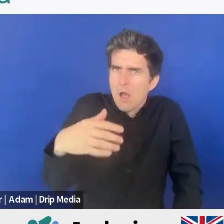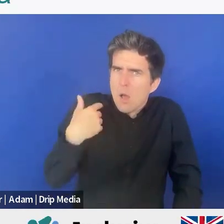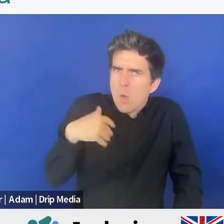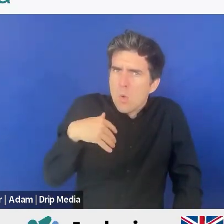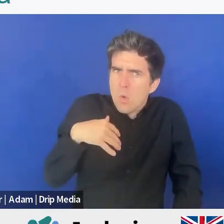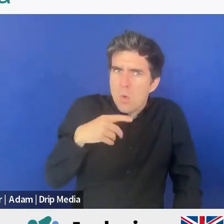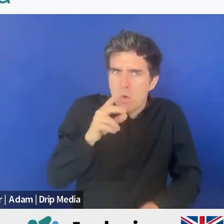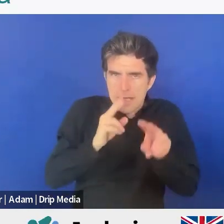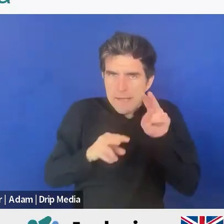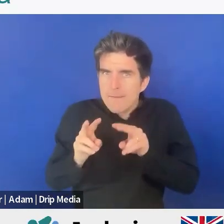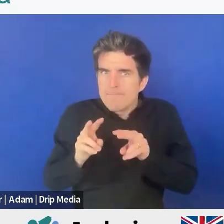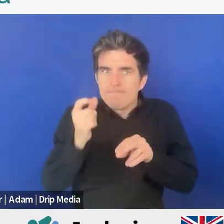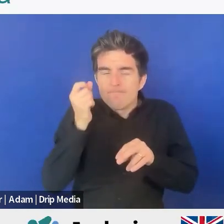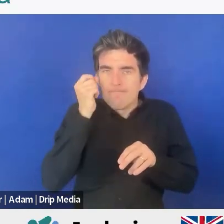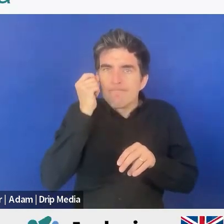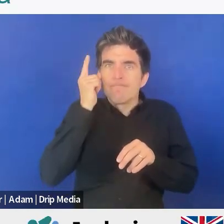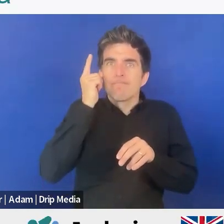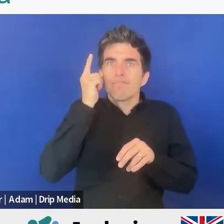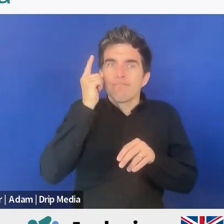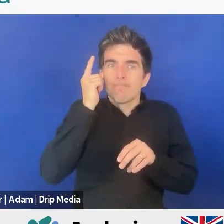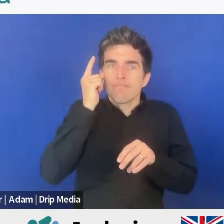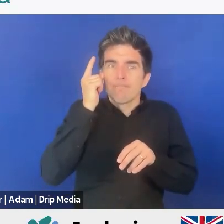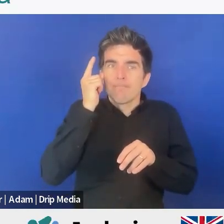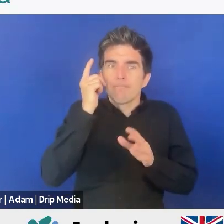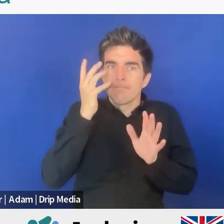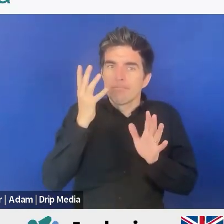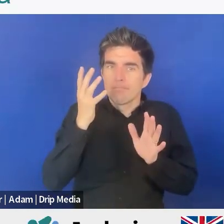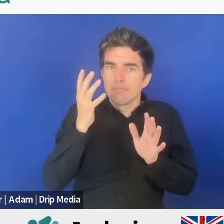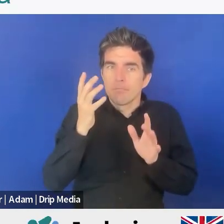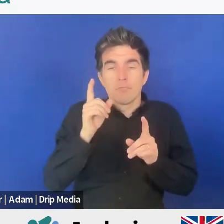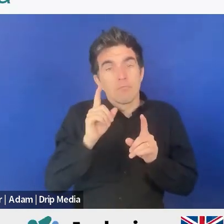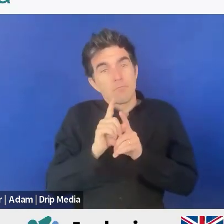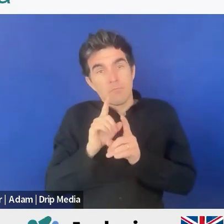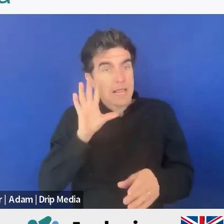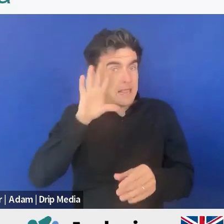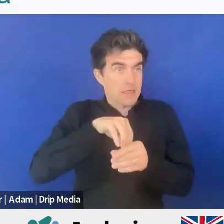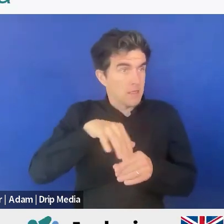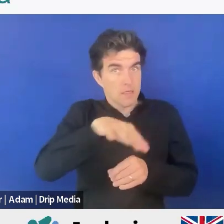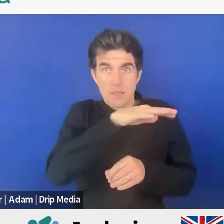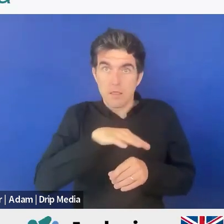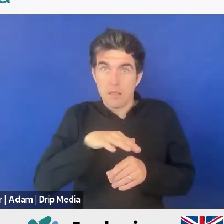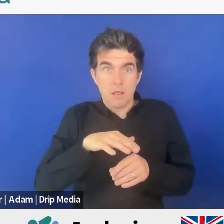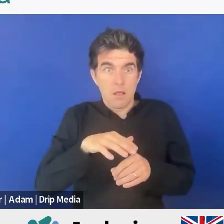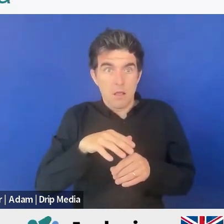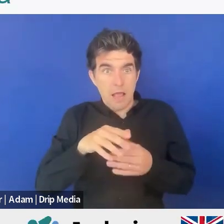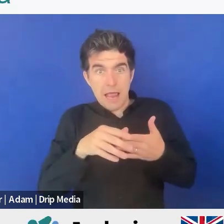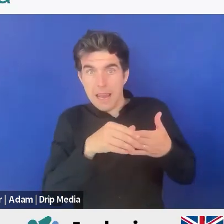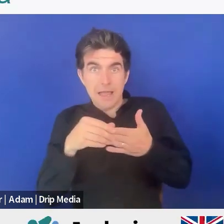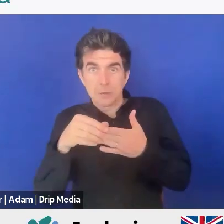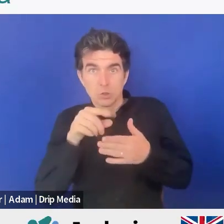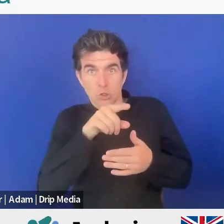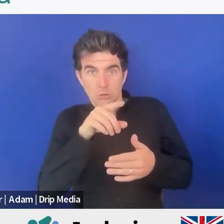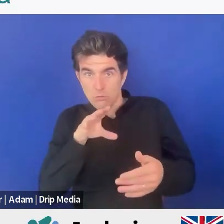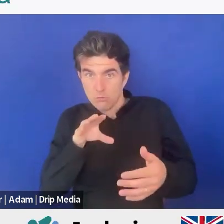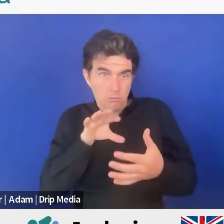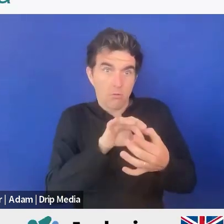of the local leaders. It means it's beyond the formal content consents or the meeting. If a local leader,